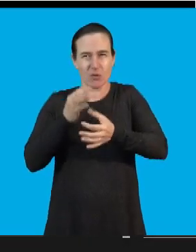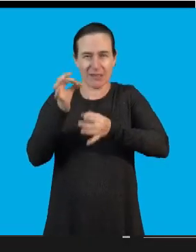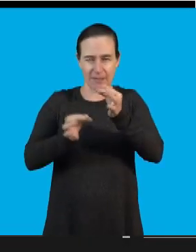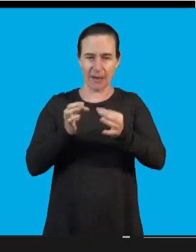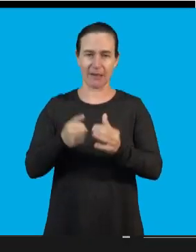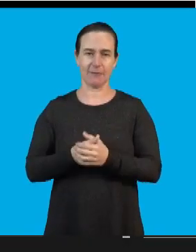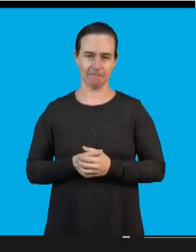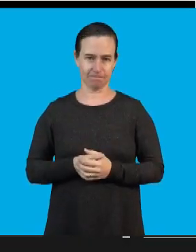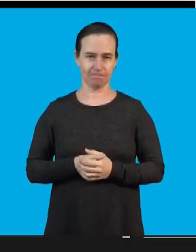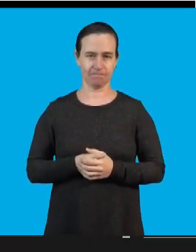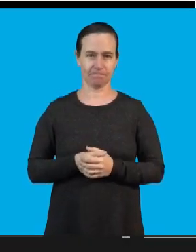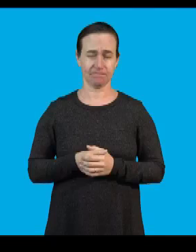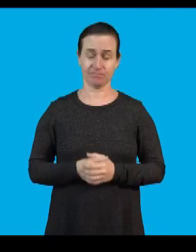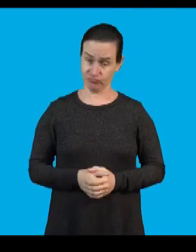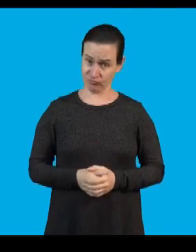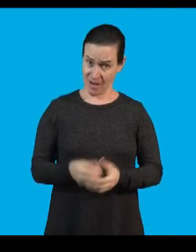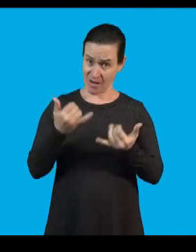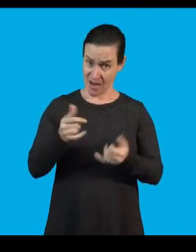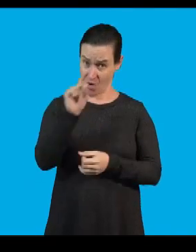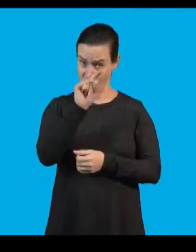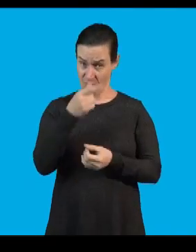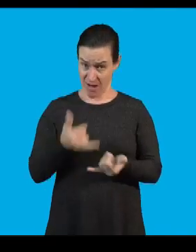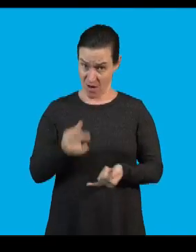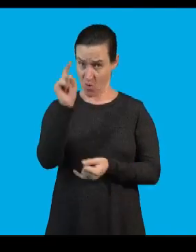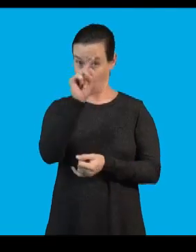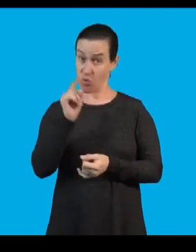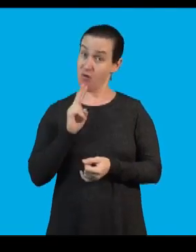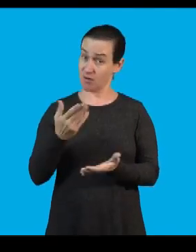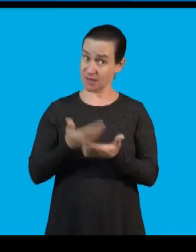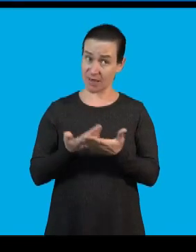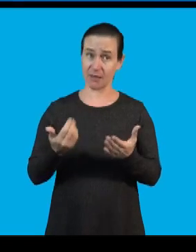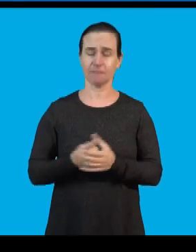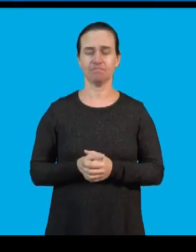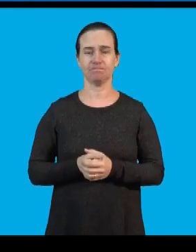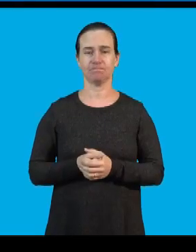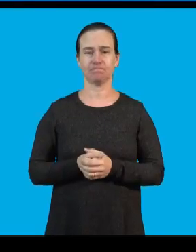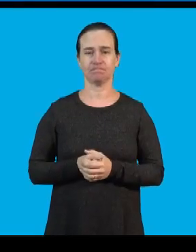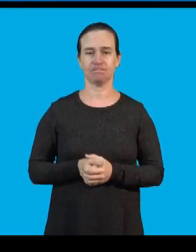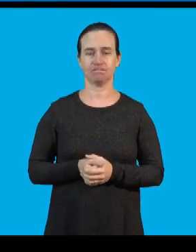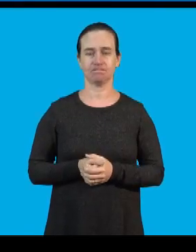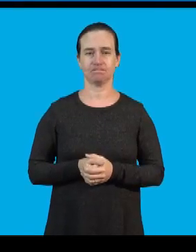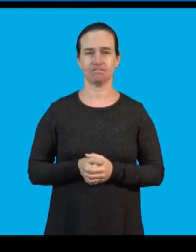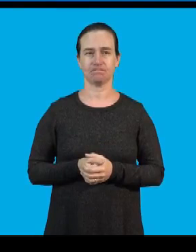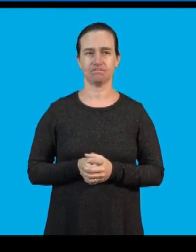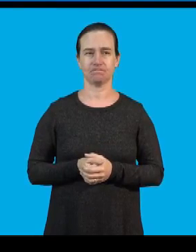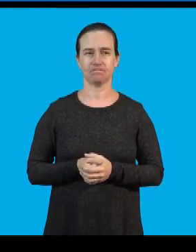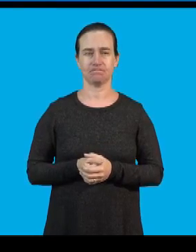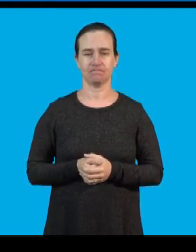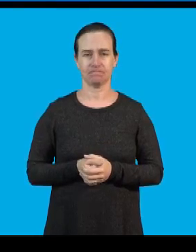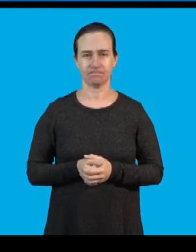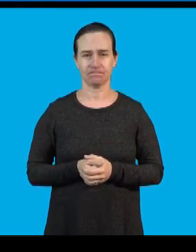we can answer questions based on this text. Okay, the question